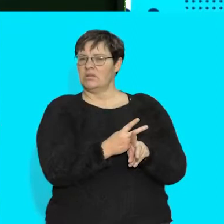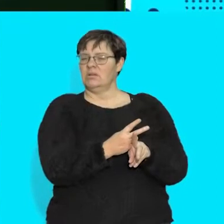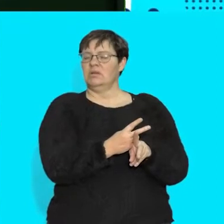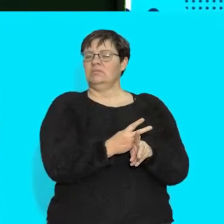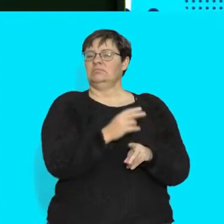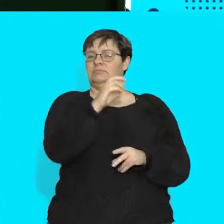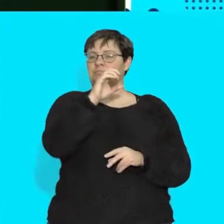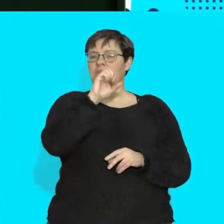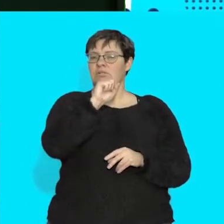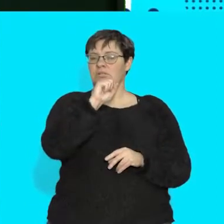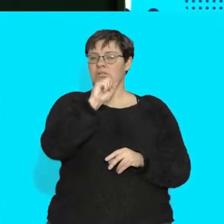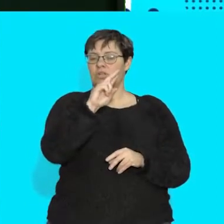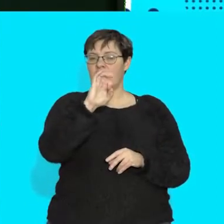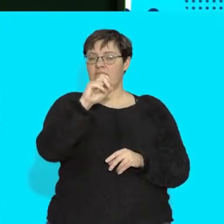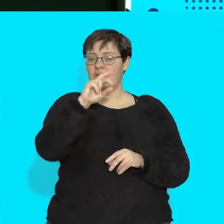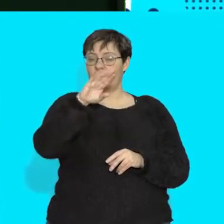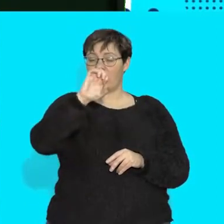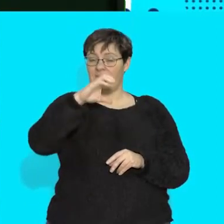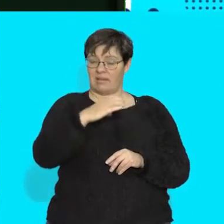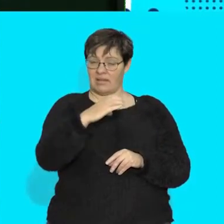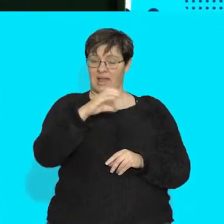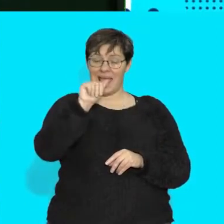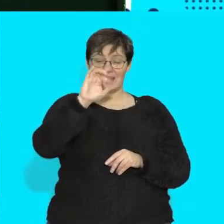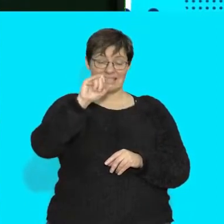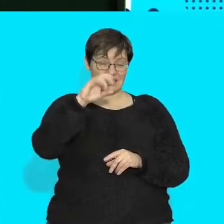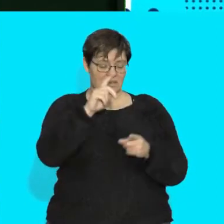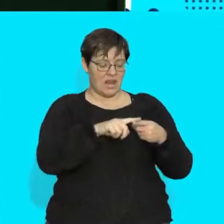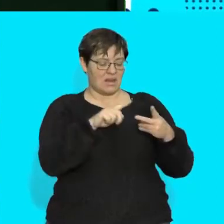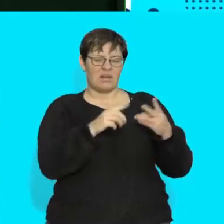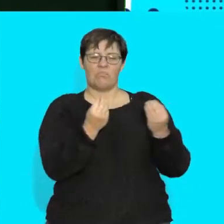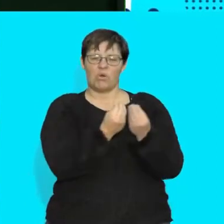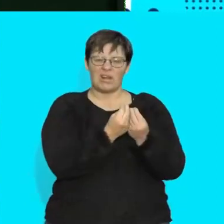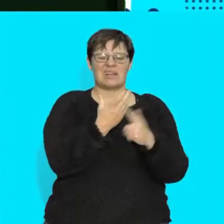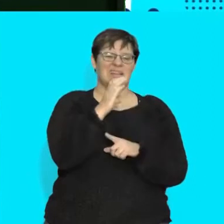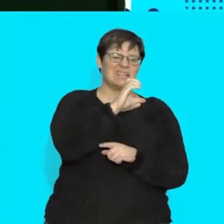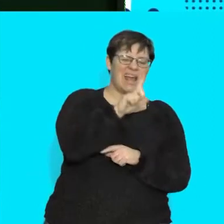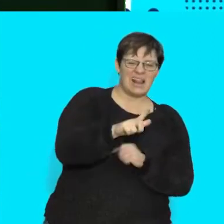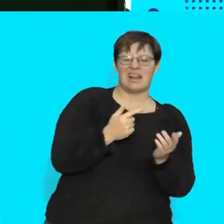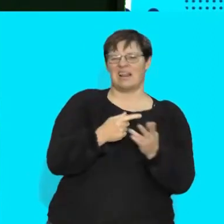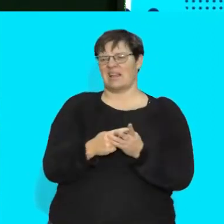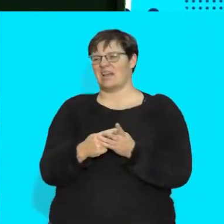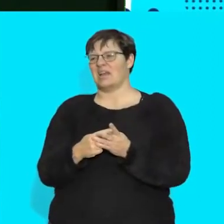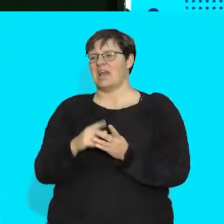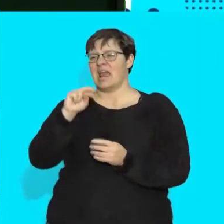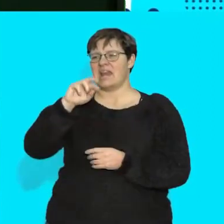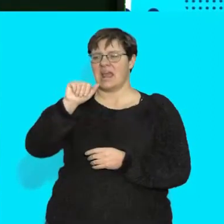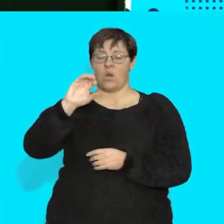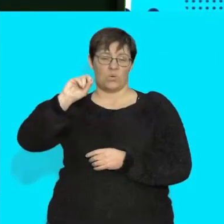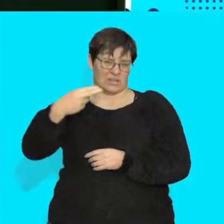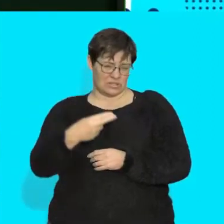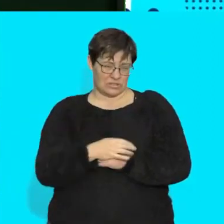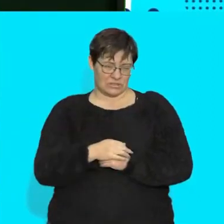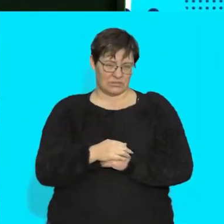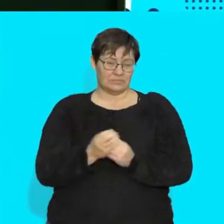sulfuric acid as well as the production of these particular products, chlorine and sodium hydroxide. Sodium hydroxide,